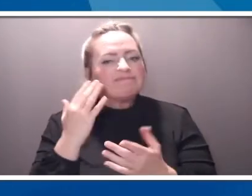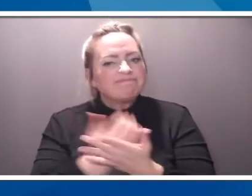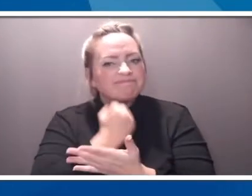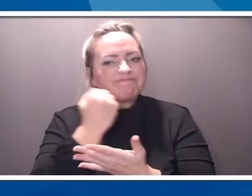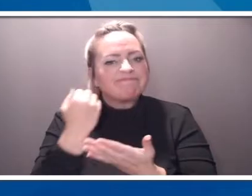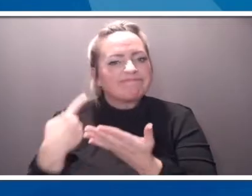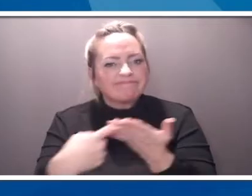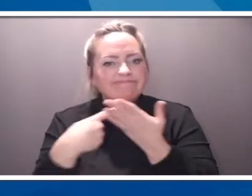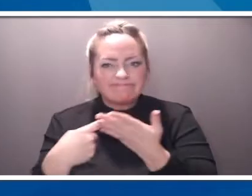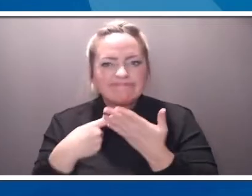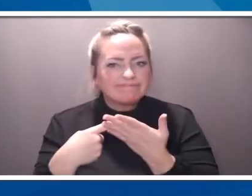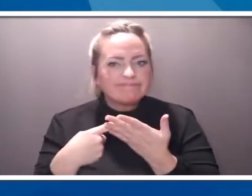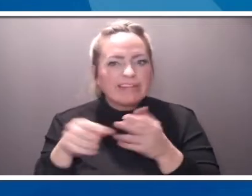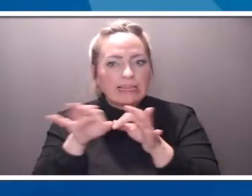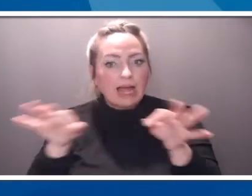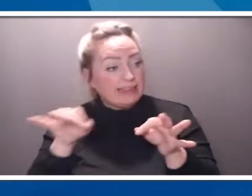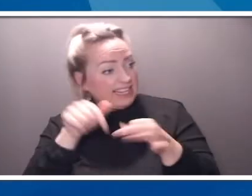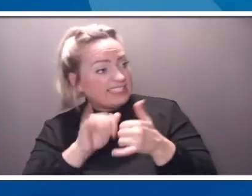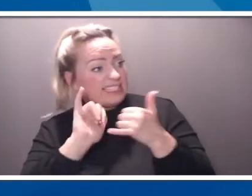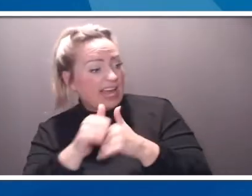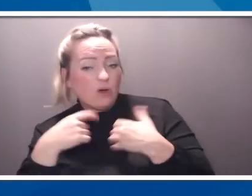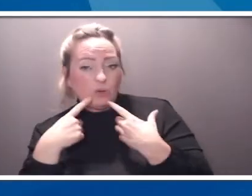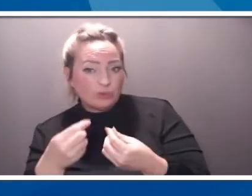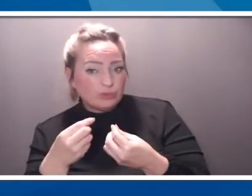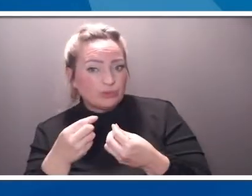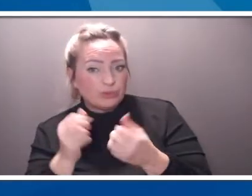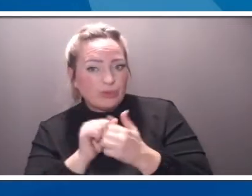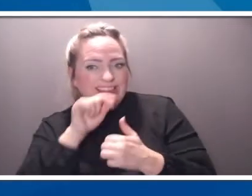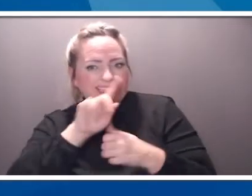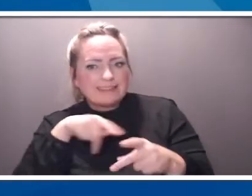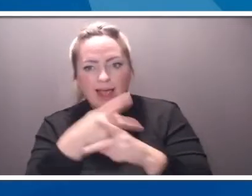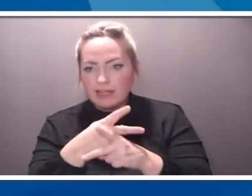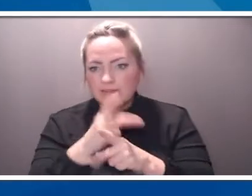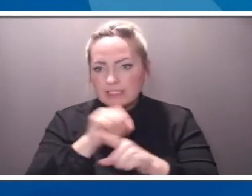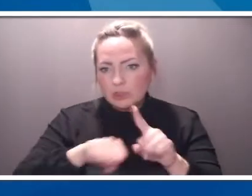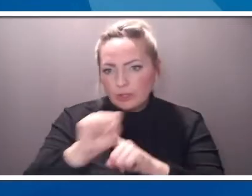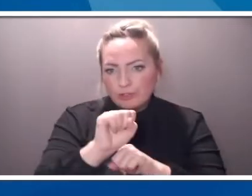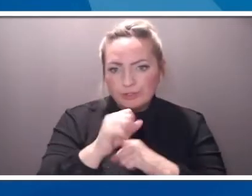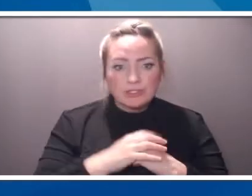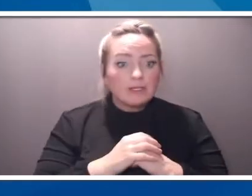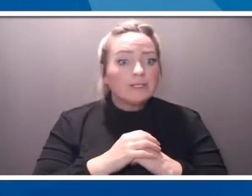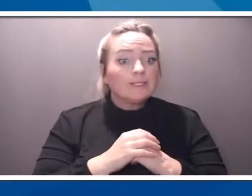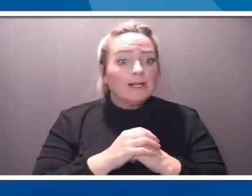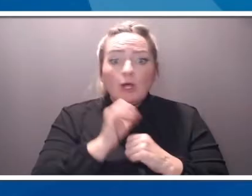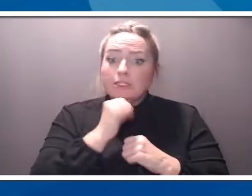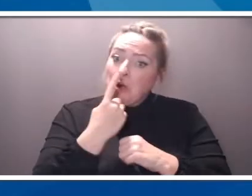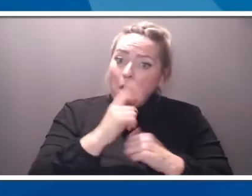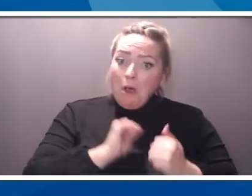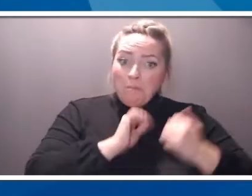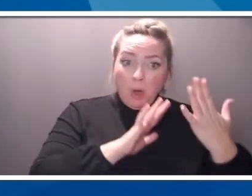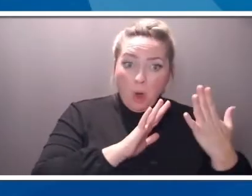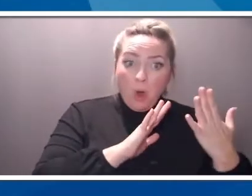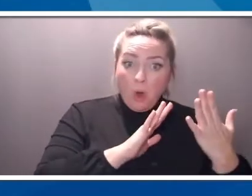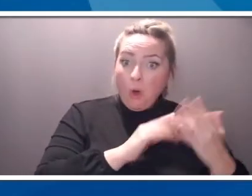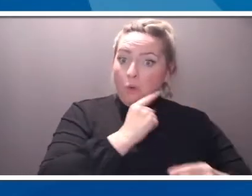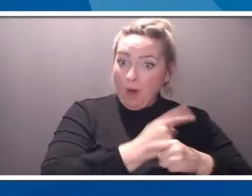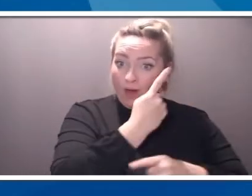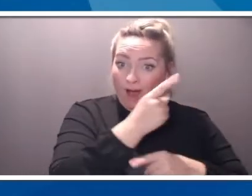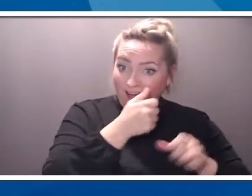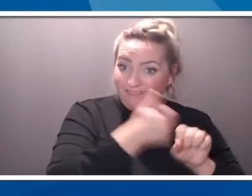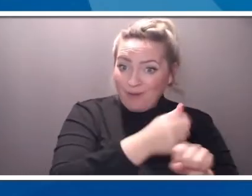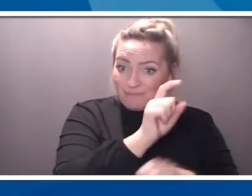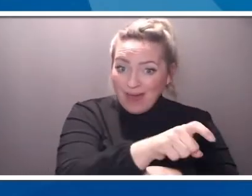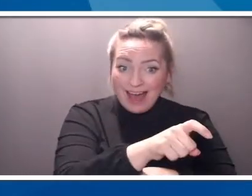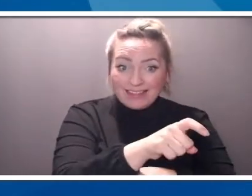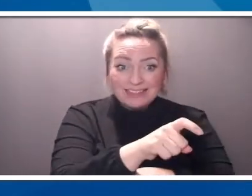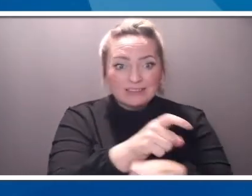assessments, there needs to be some kind of company line about this is how we're going to deal with these sorts of things. I'm not saying one approach